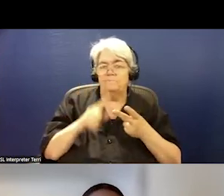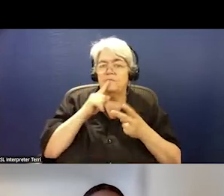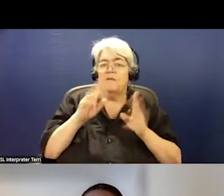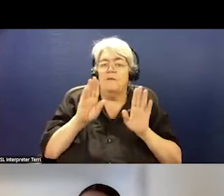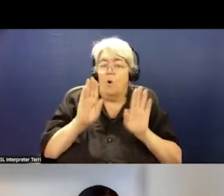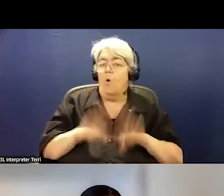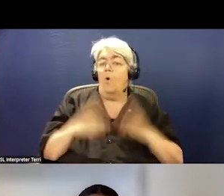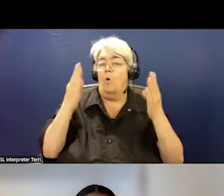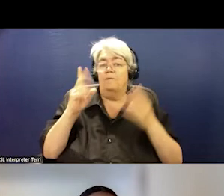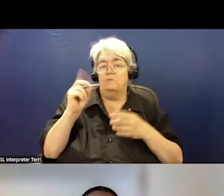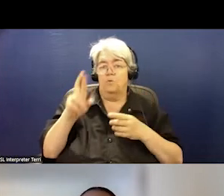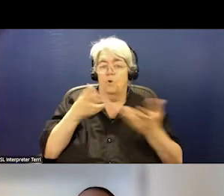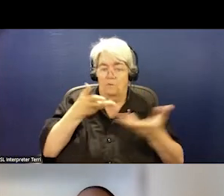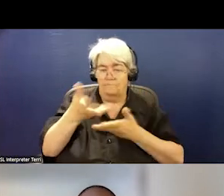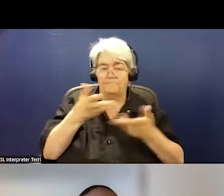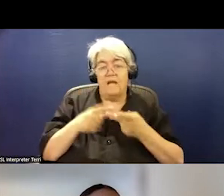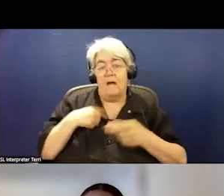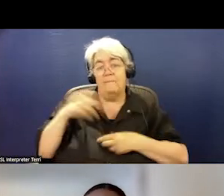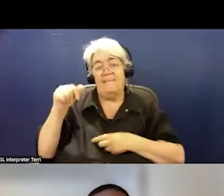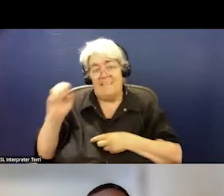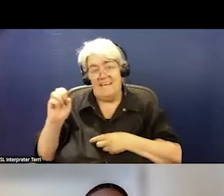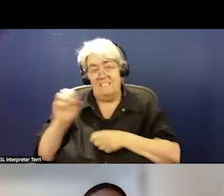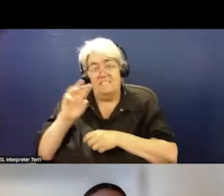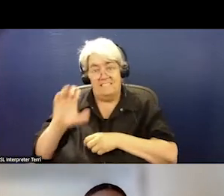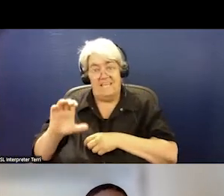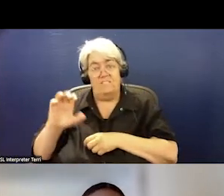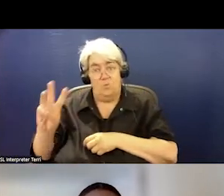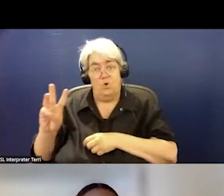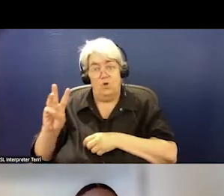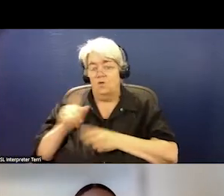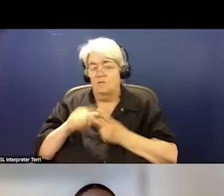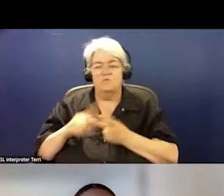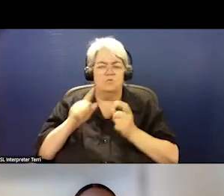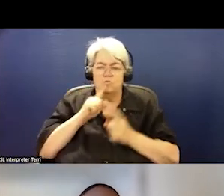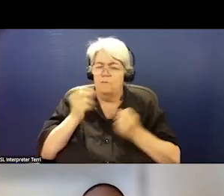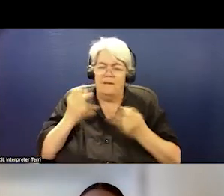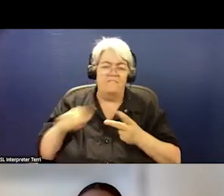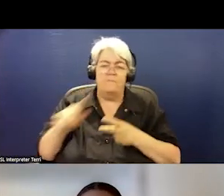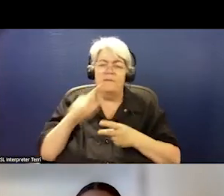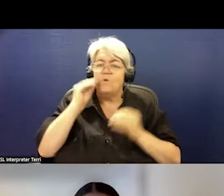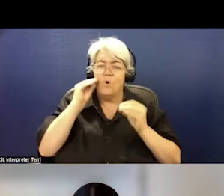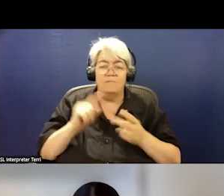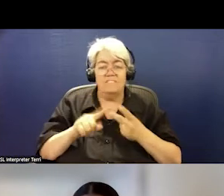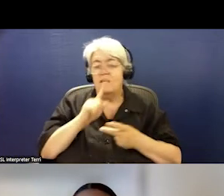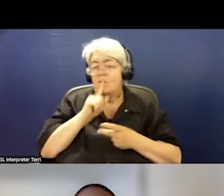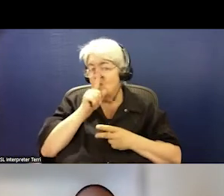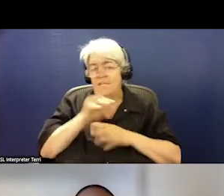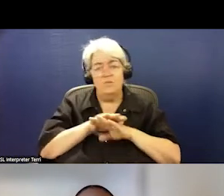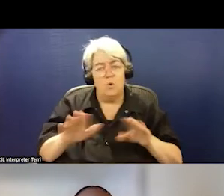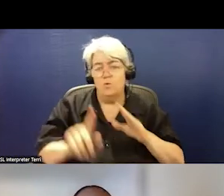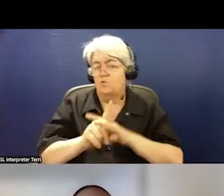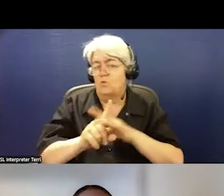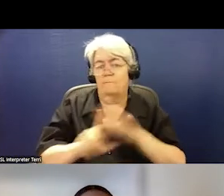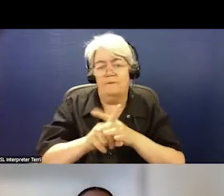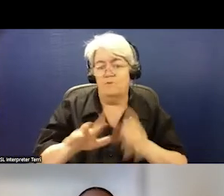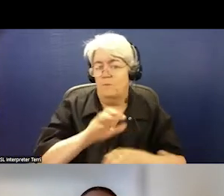even as a caseworker is true. A lot of, patients, people experiencing homelessness are really bad with keeping appointments. And a